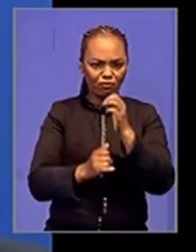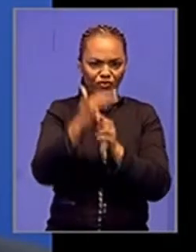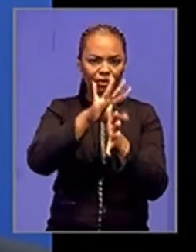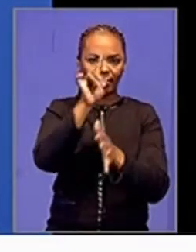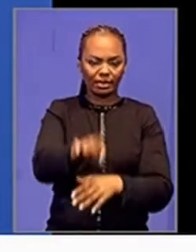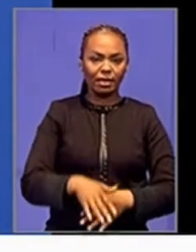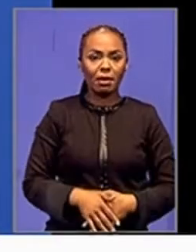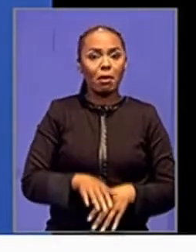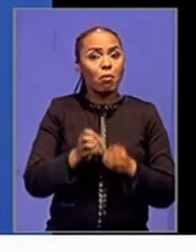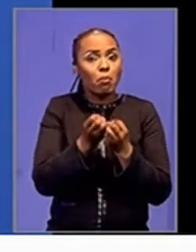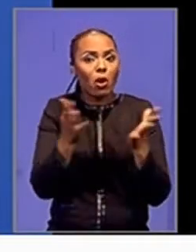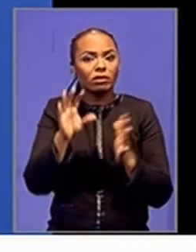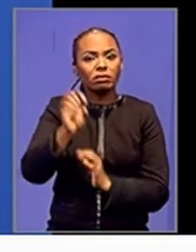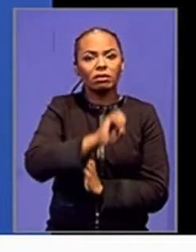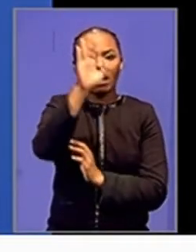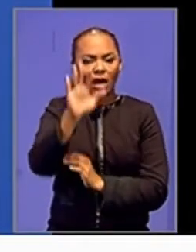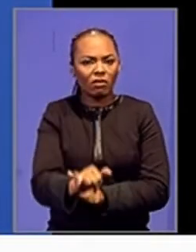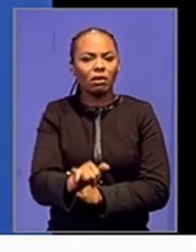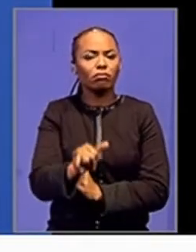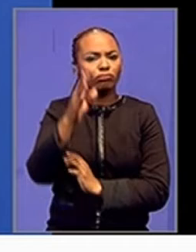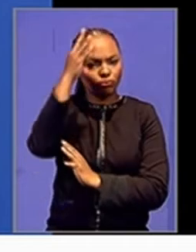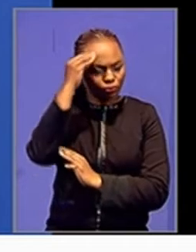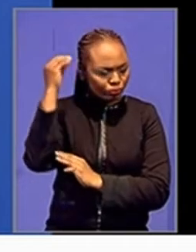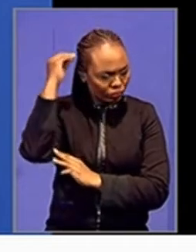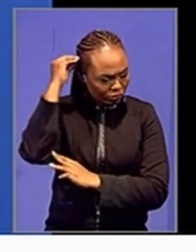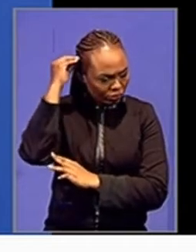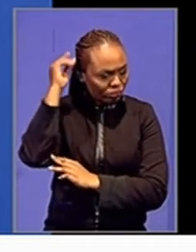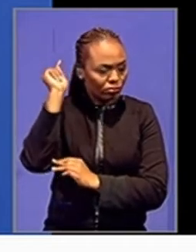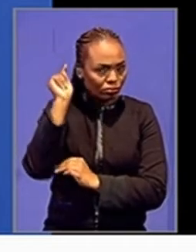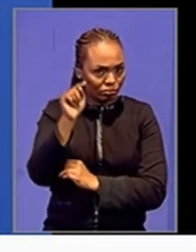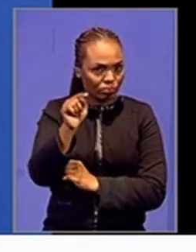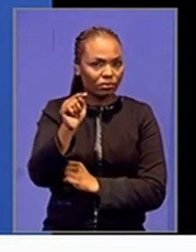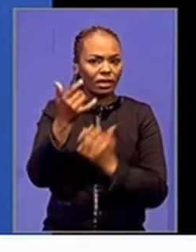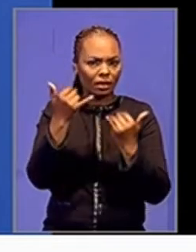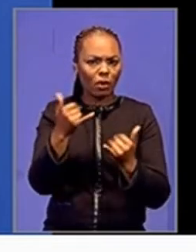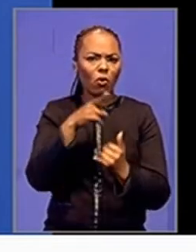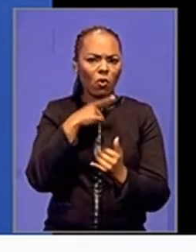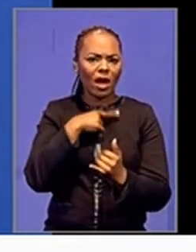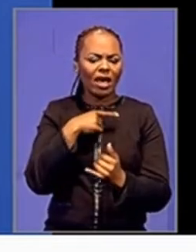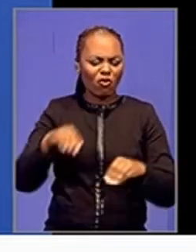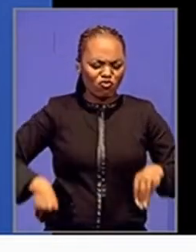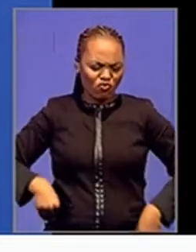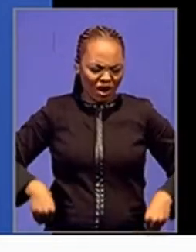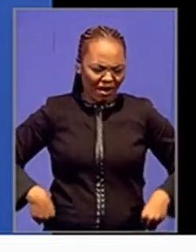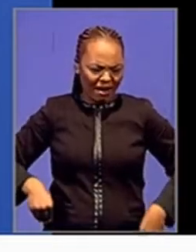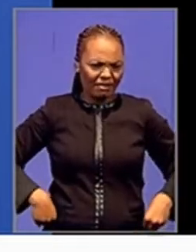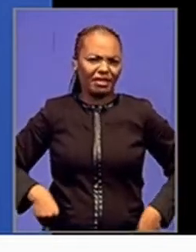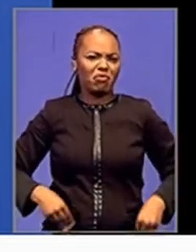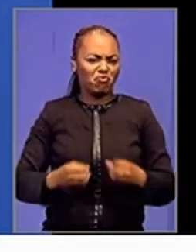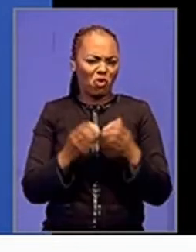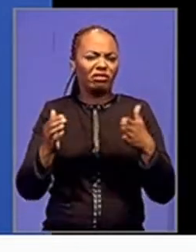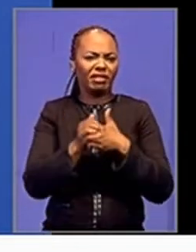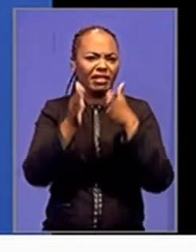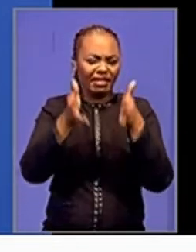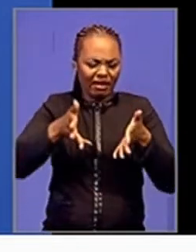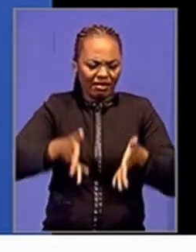can take solace in the fact that despite the fact that we've got corrupt, kleptocratic leadership in the country, despite